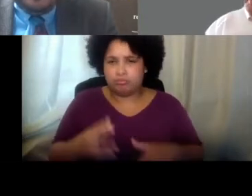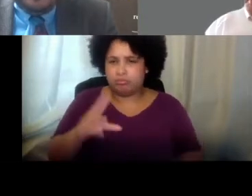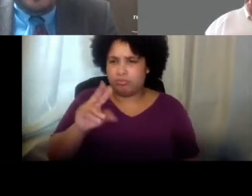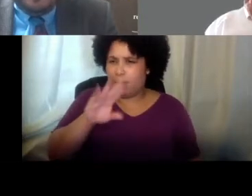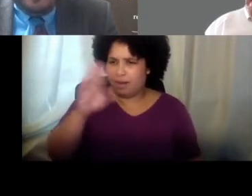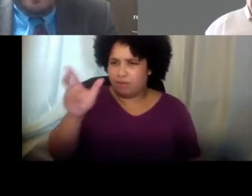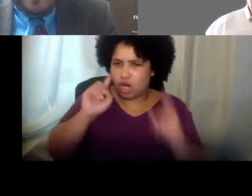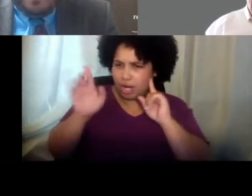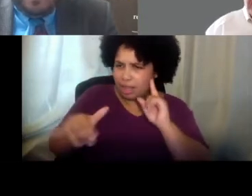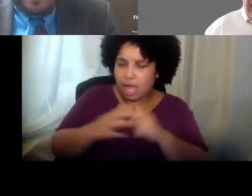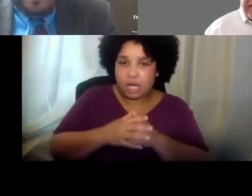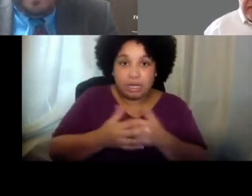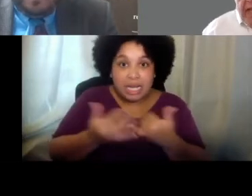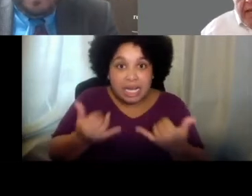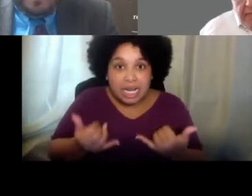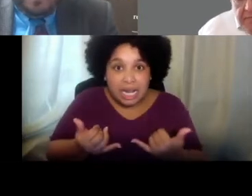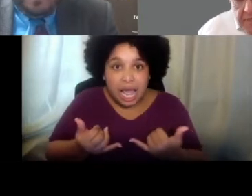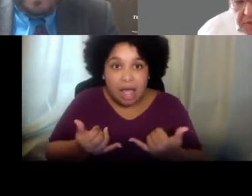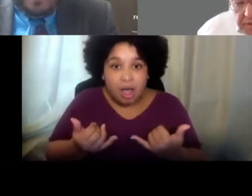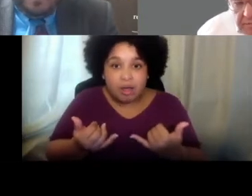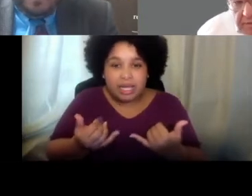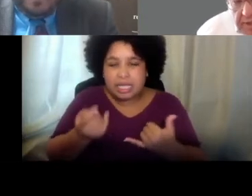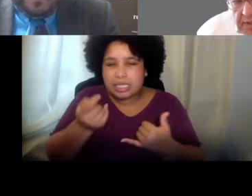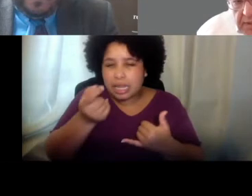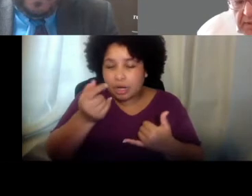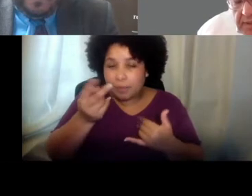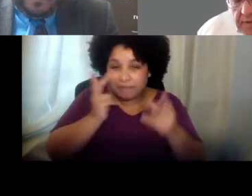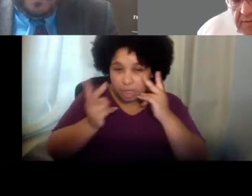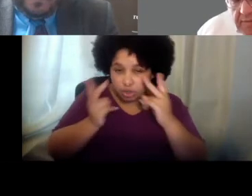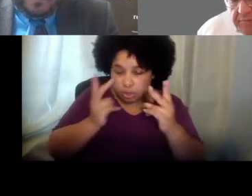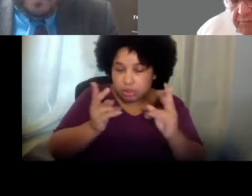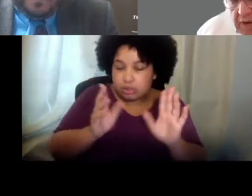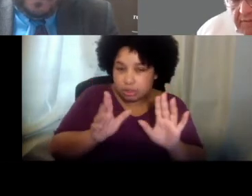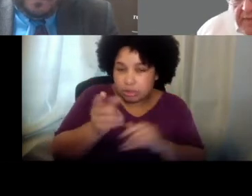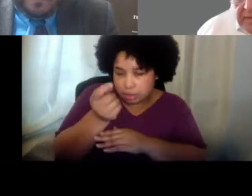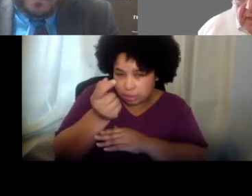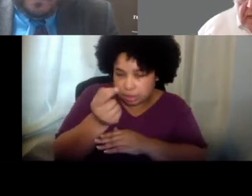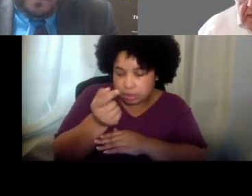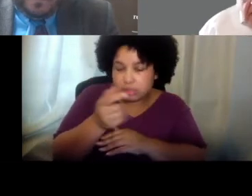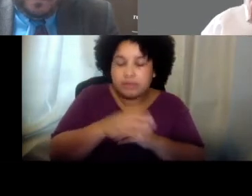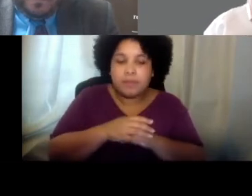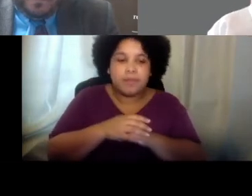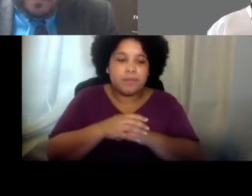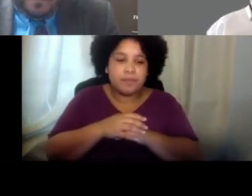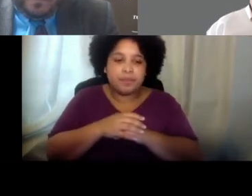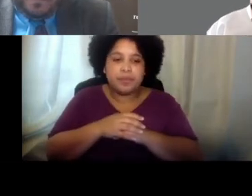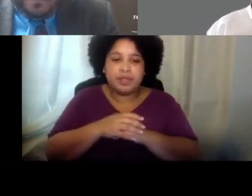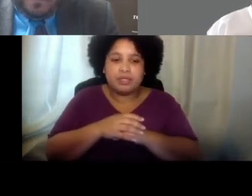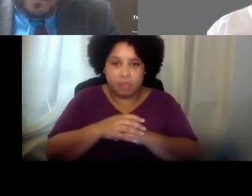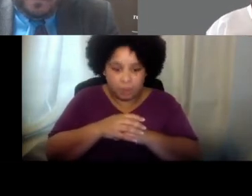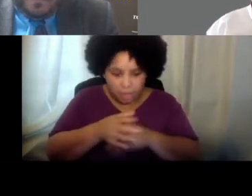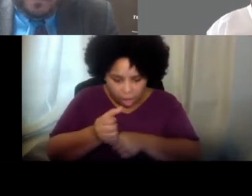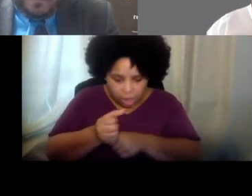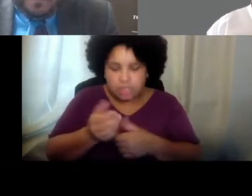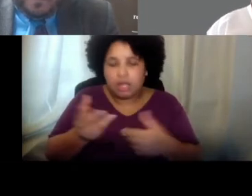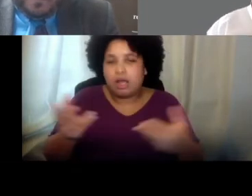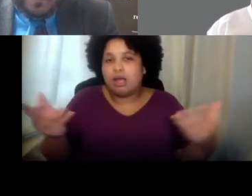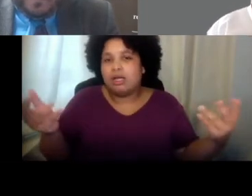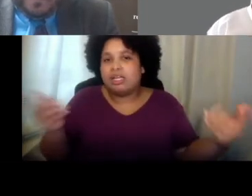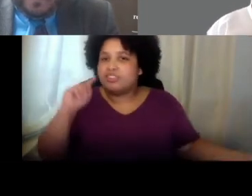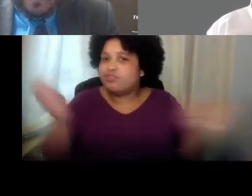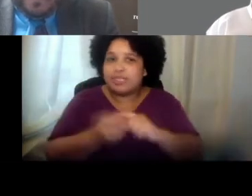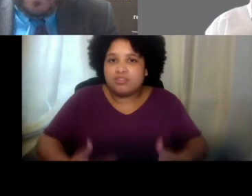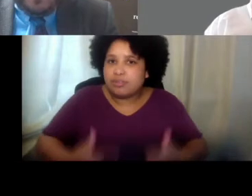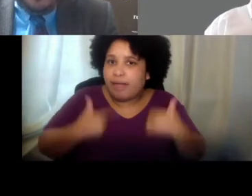one. Now because he had slight vision progress. And when he got that, it changed his